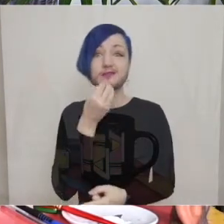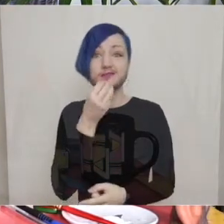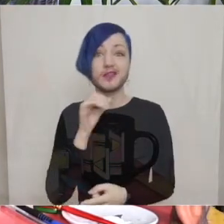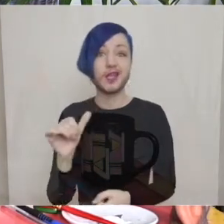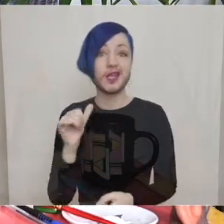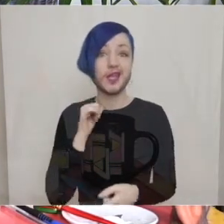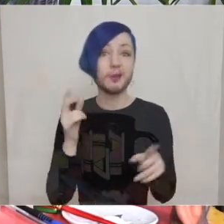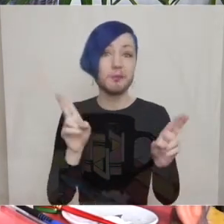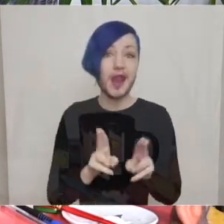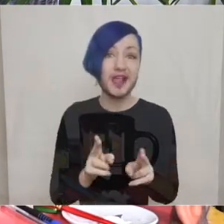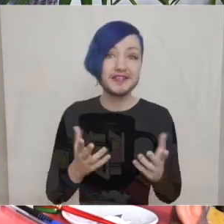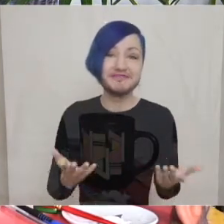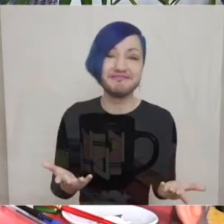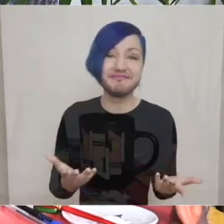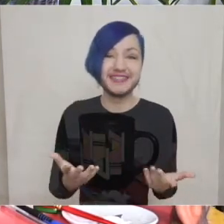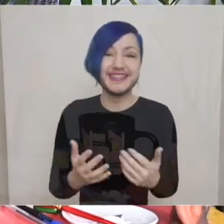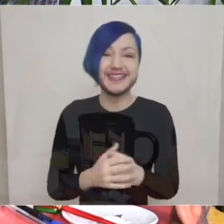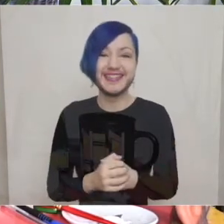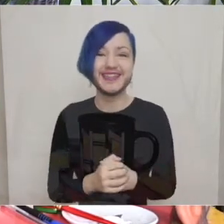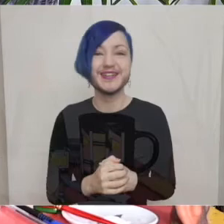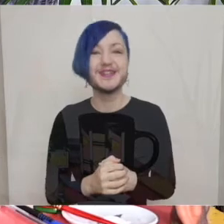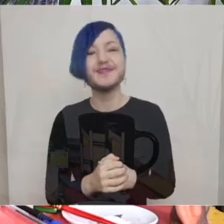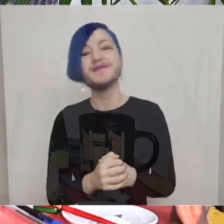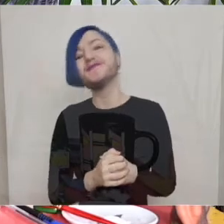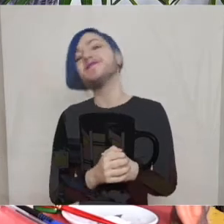a meat eater.